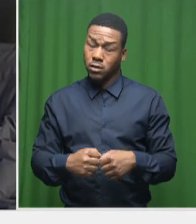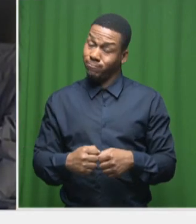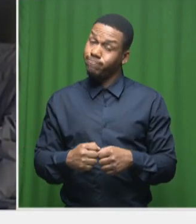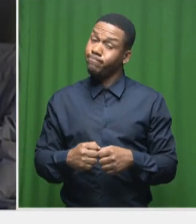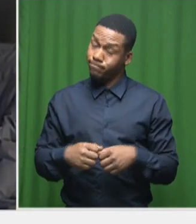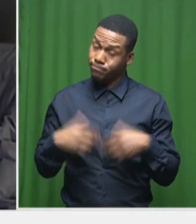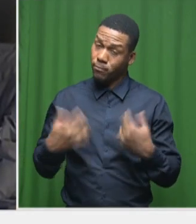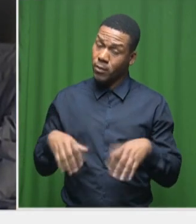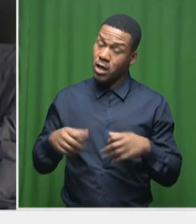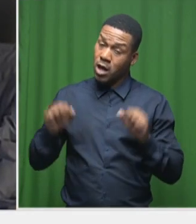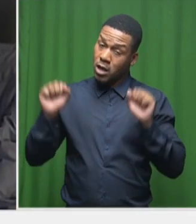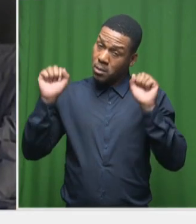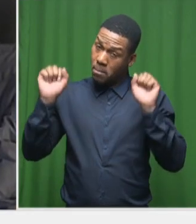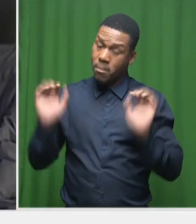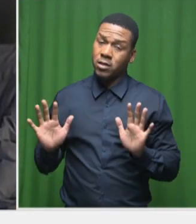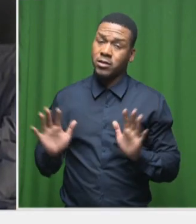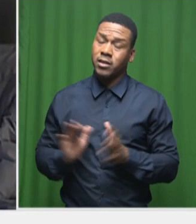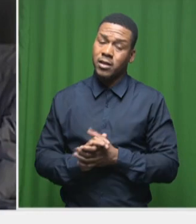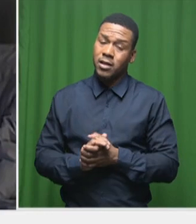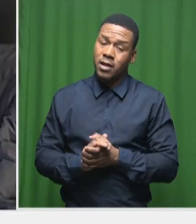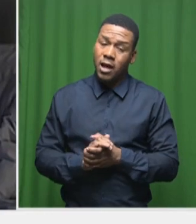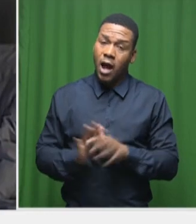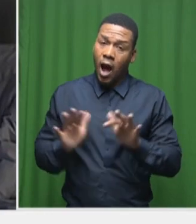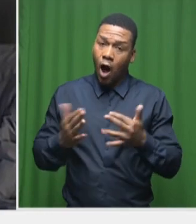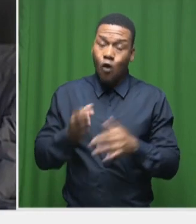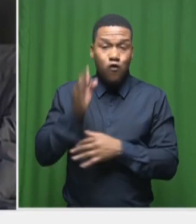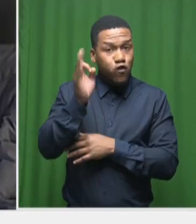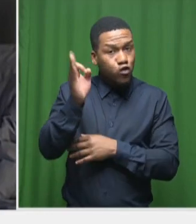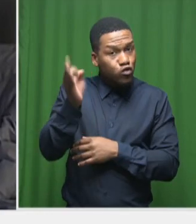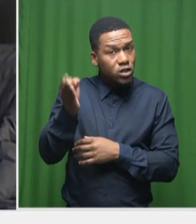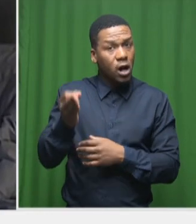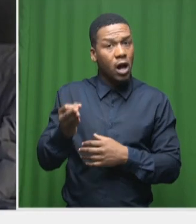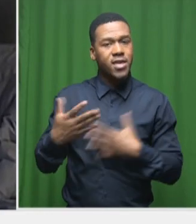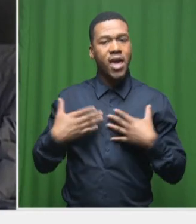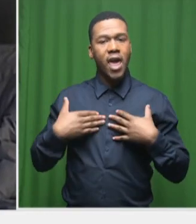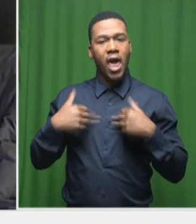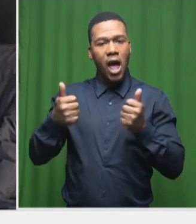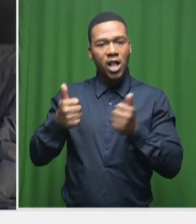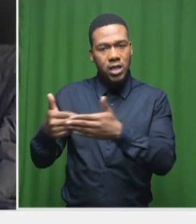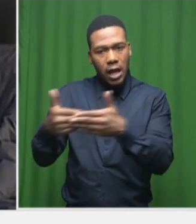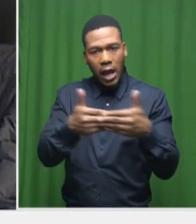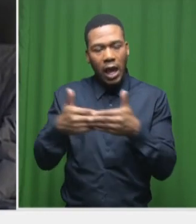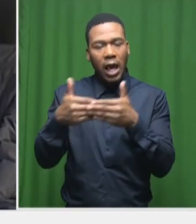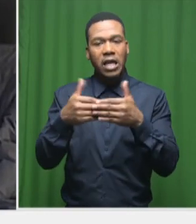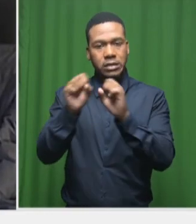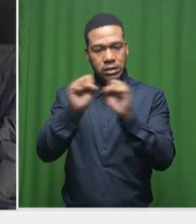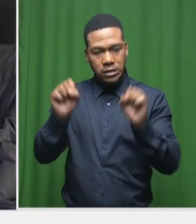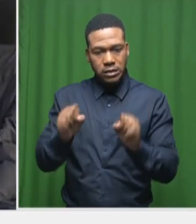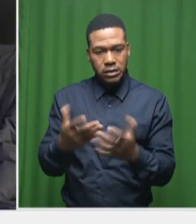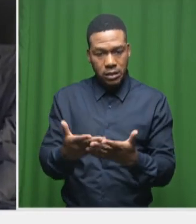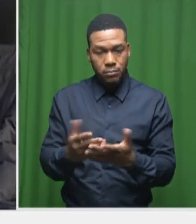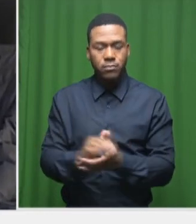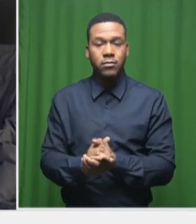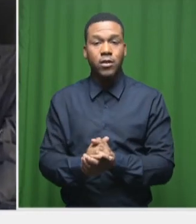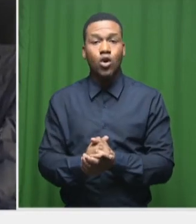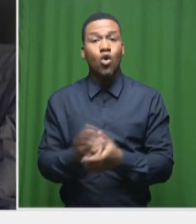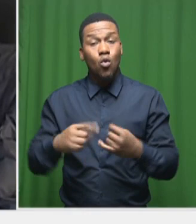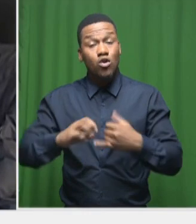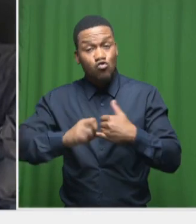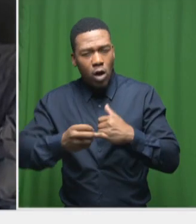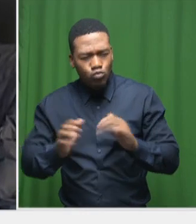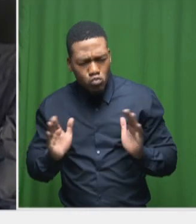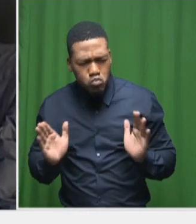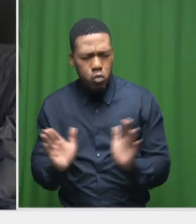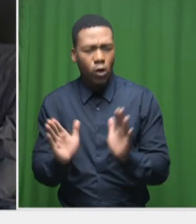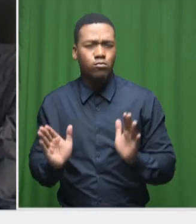know, the future of healthcare. I mean, when we look at things, it was always, and I think COVID spearheaded that in terms of pushing things forward, is